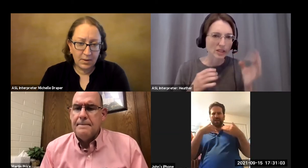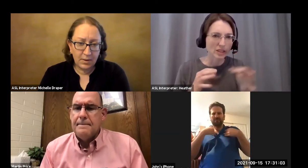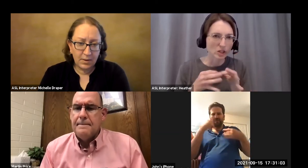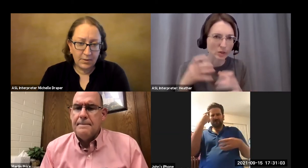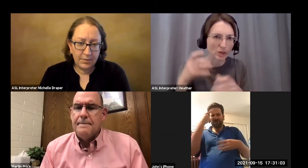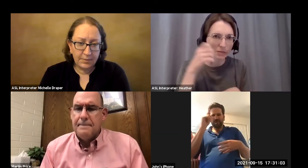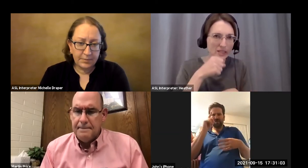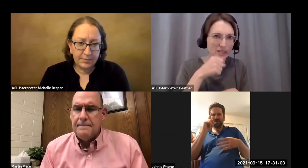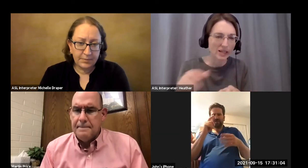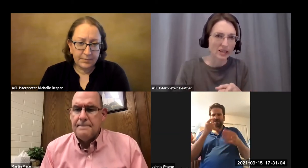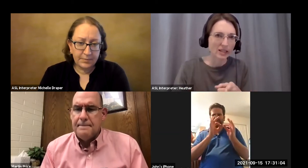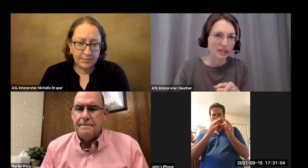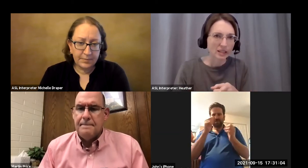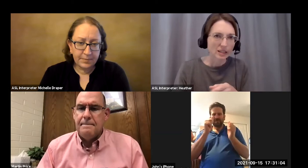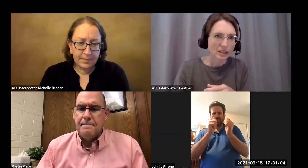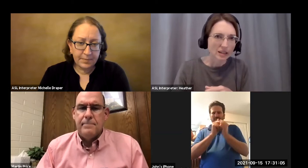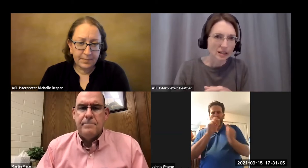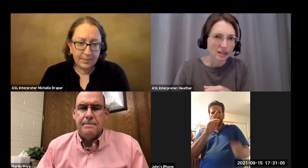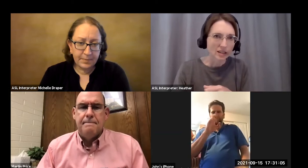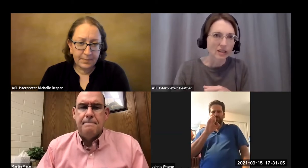I'm sorry, the interpreter missed that.